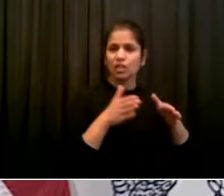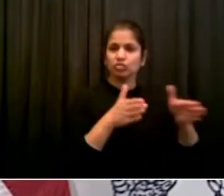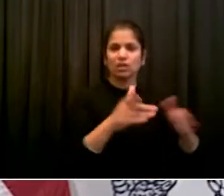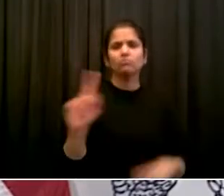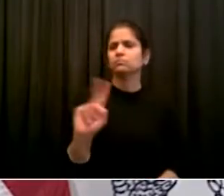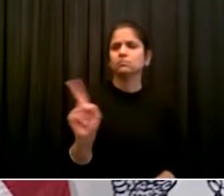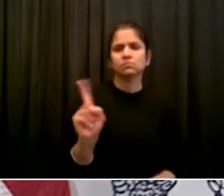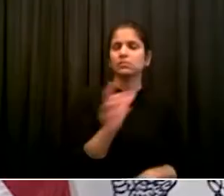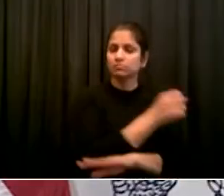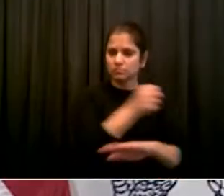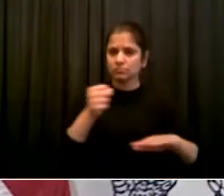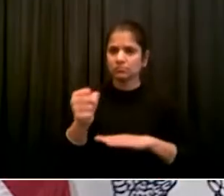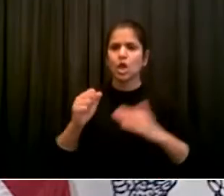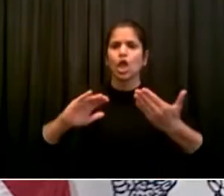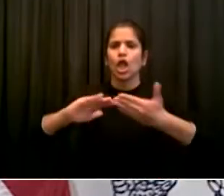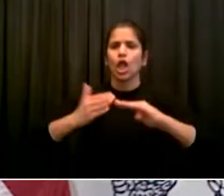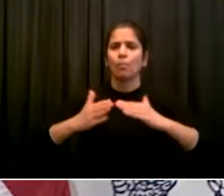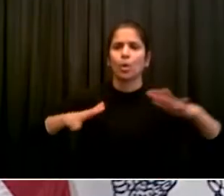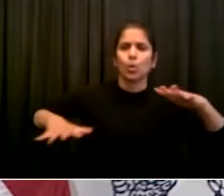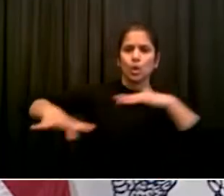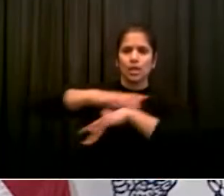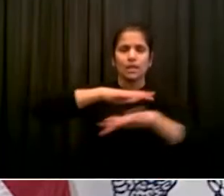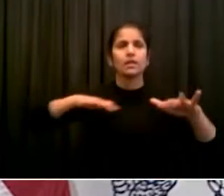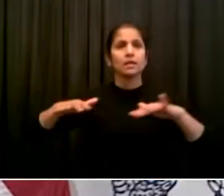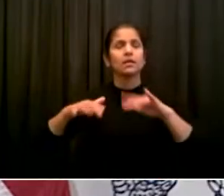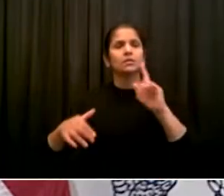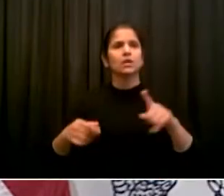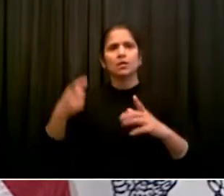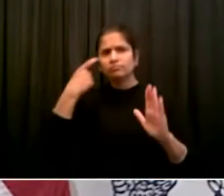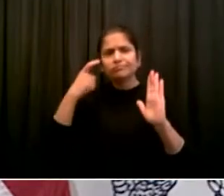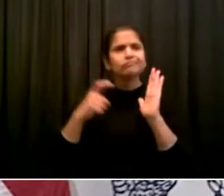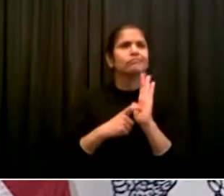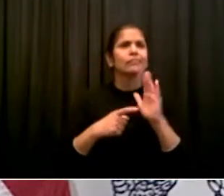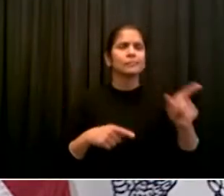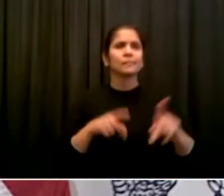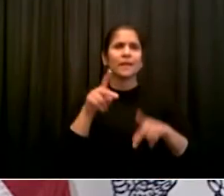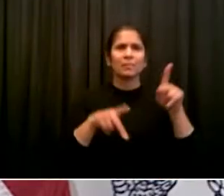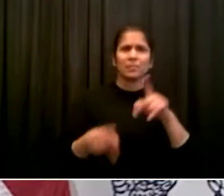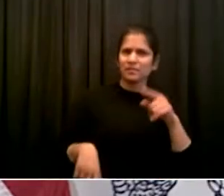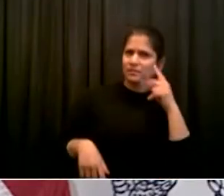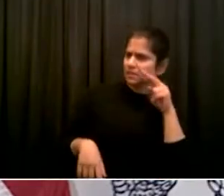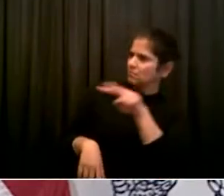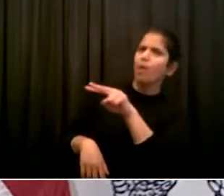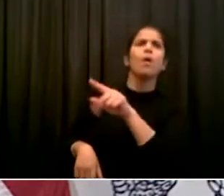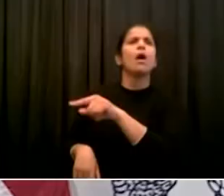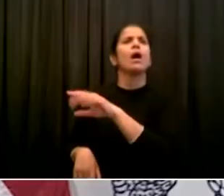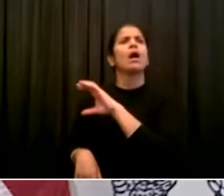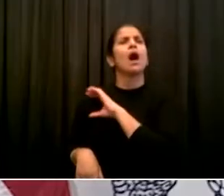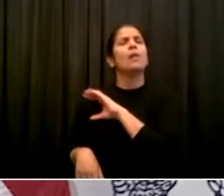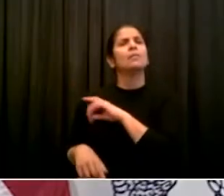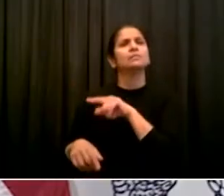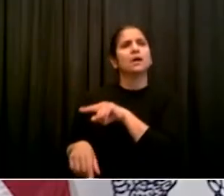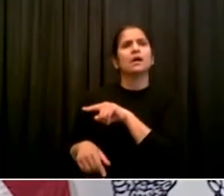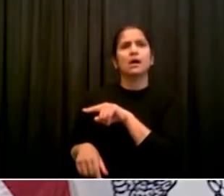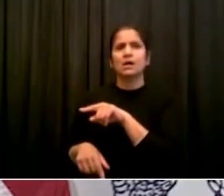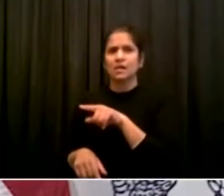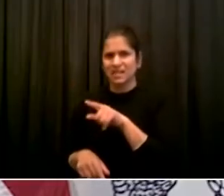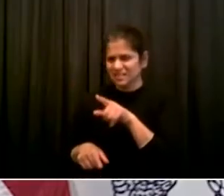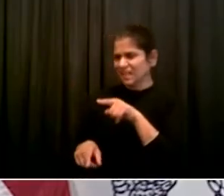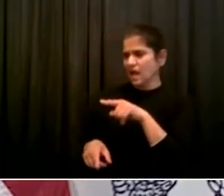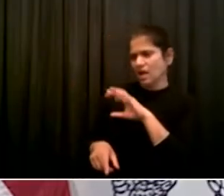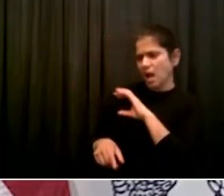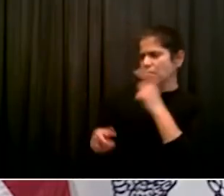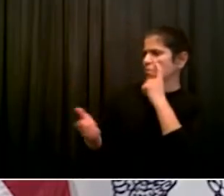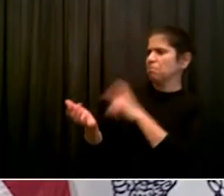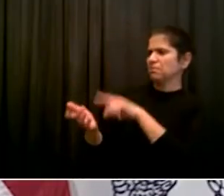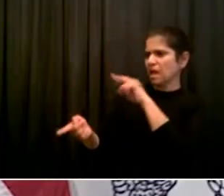do not belong on the police force. This is not the majority of our officers by any stretch of the imagination. The vast majority of our officers do